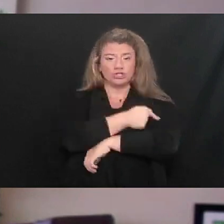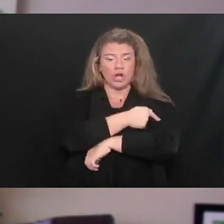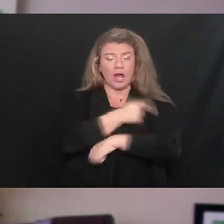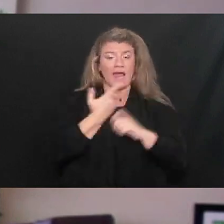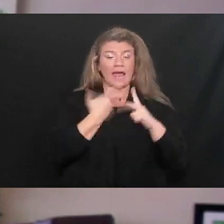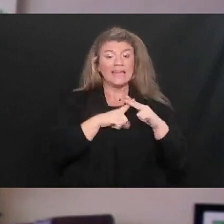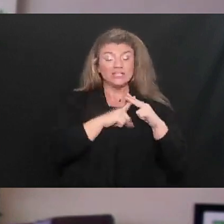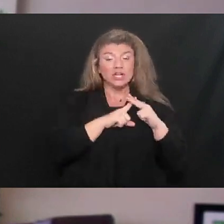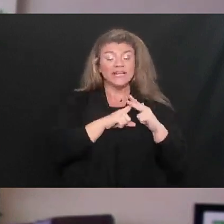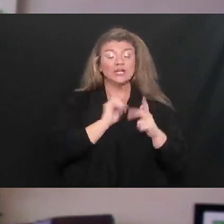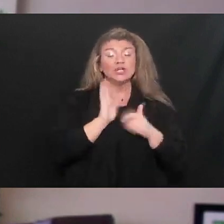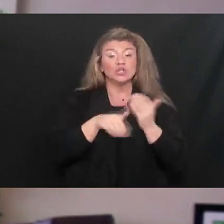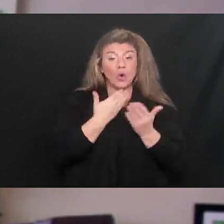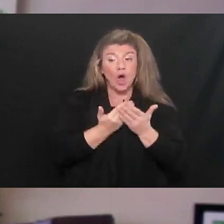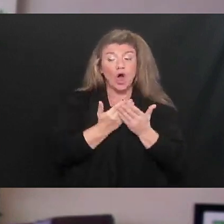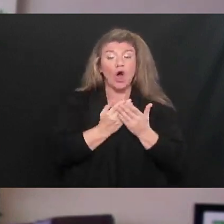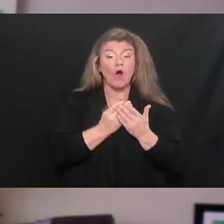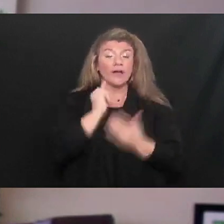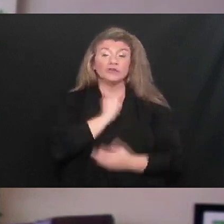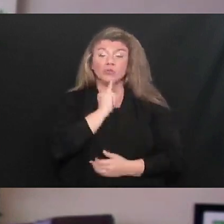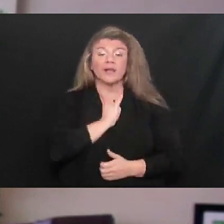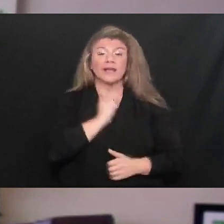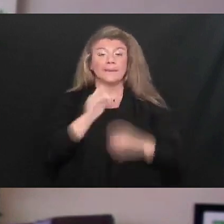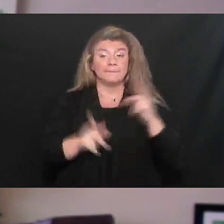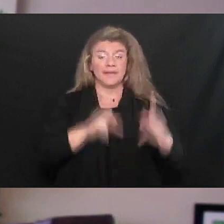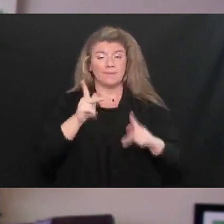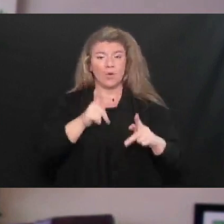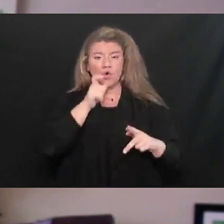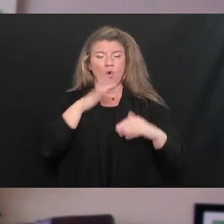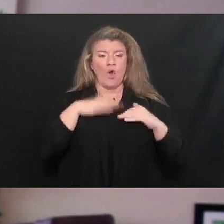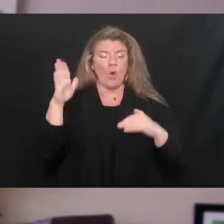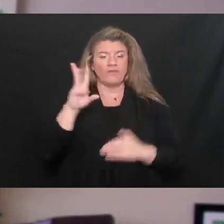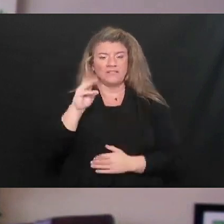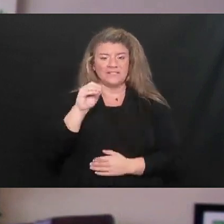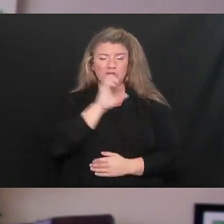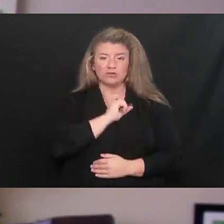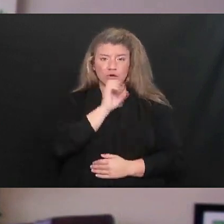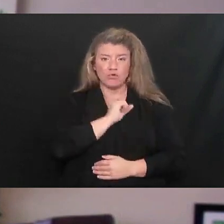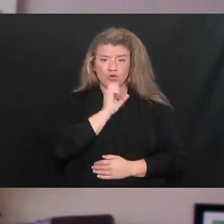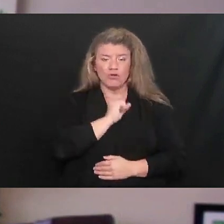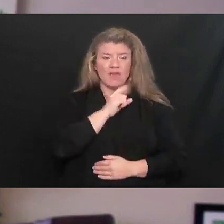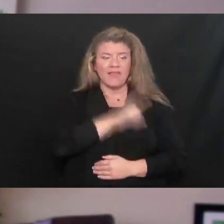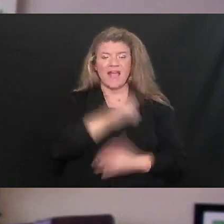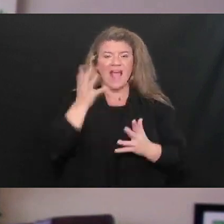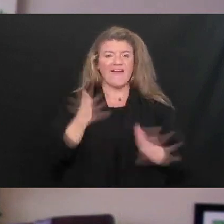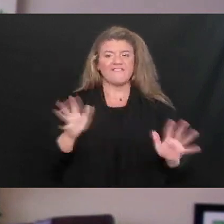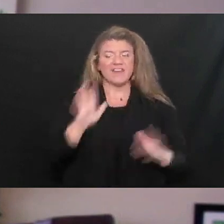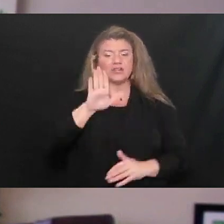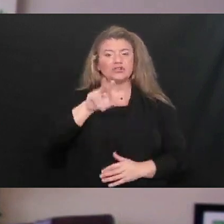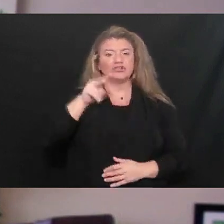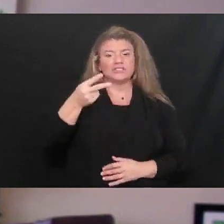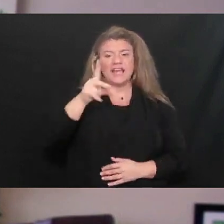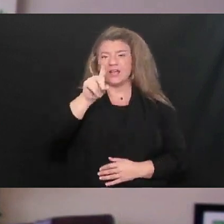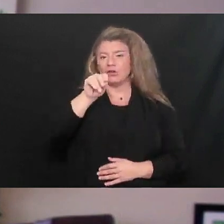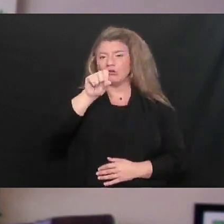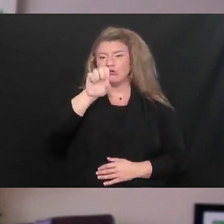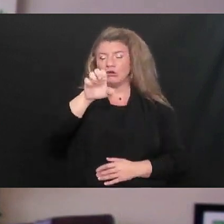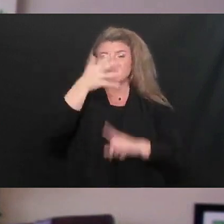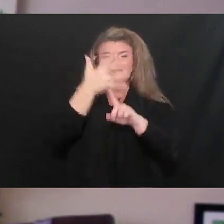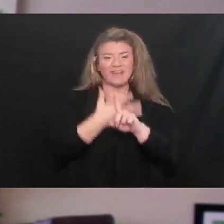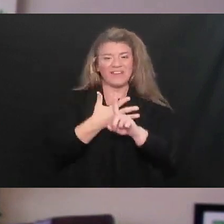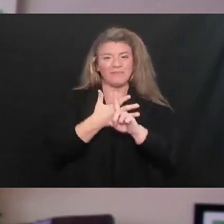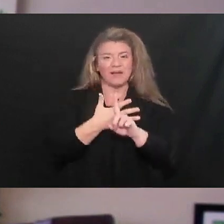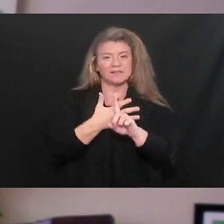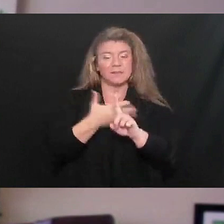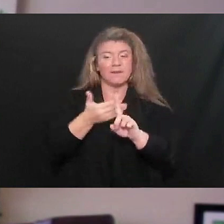initially to all Israeli citizens over 60 years old that had finished their second dose 5 months before